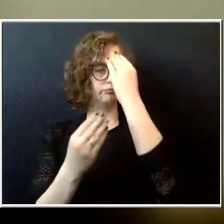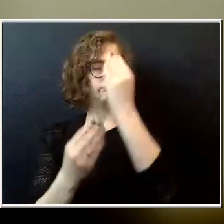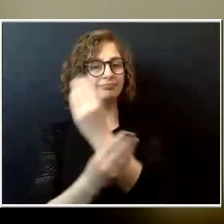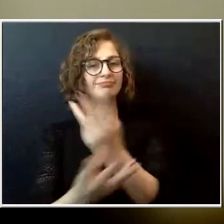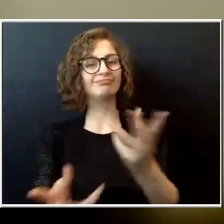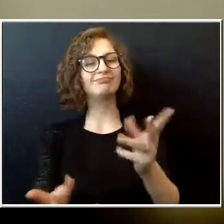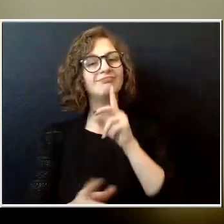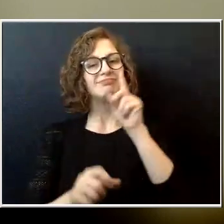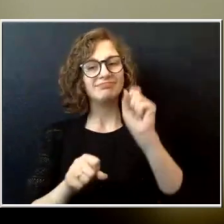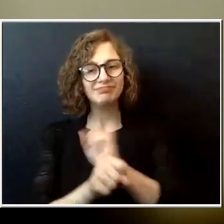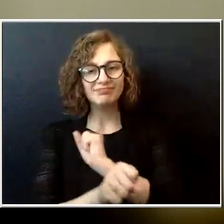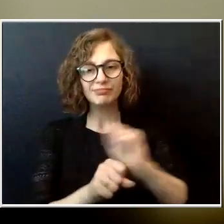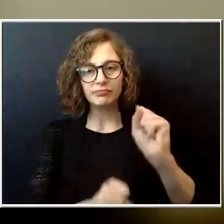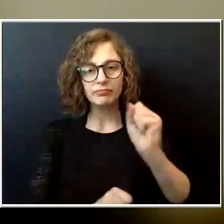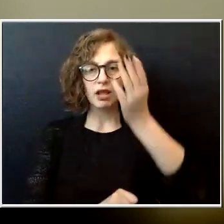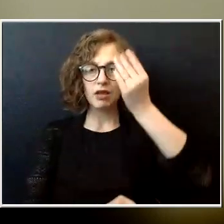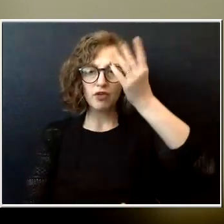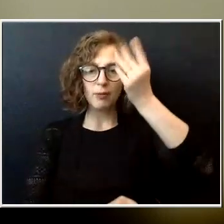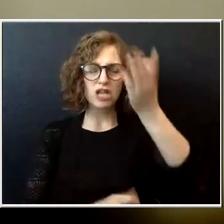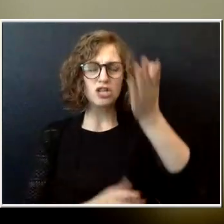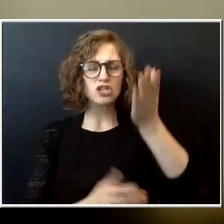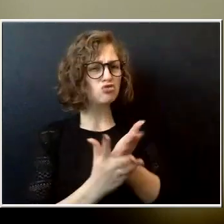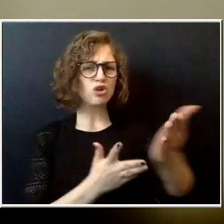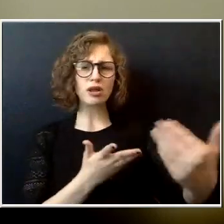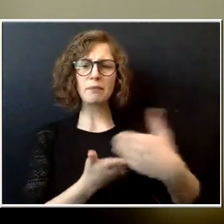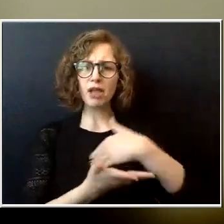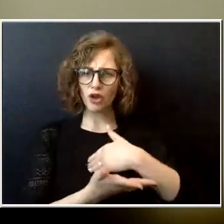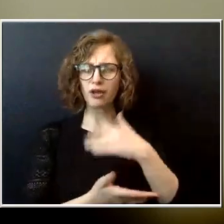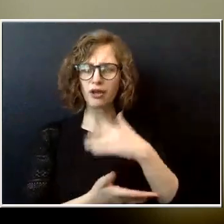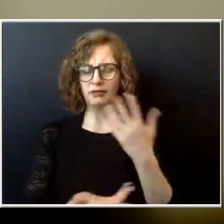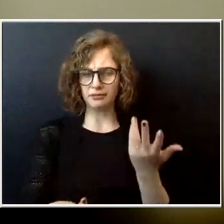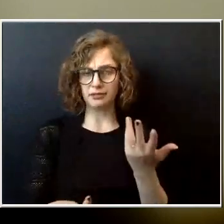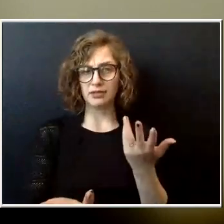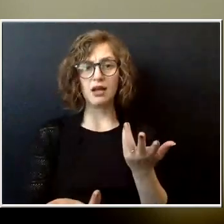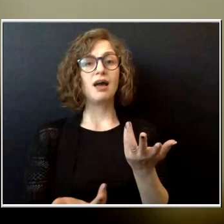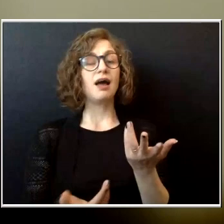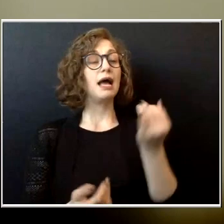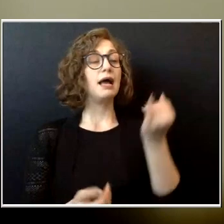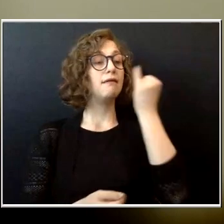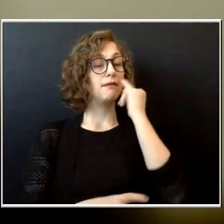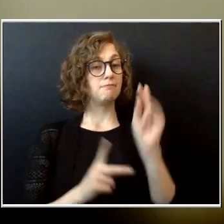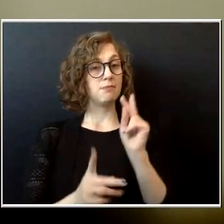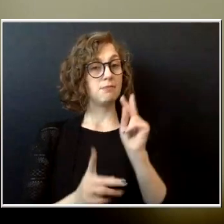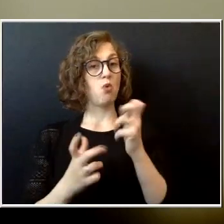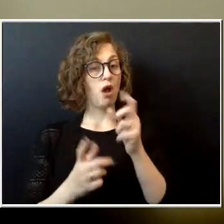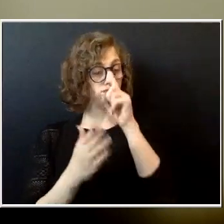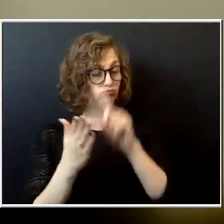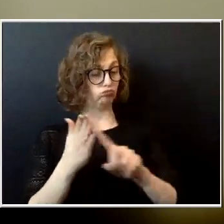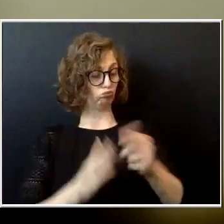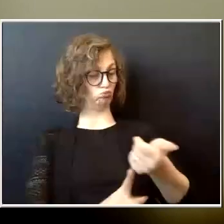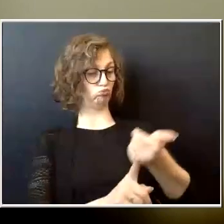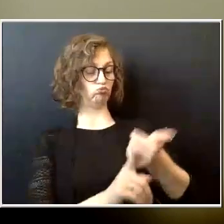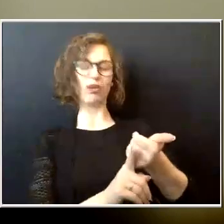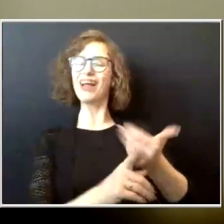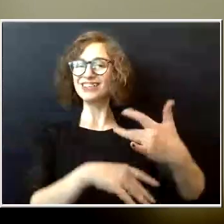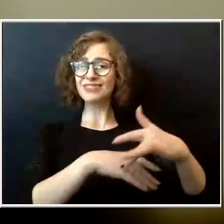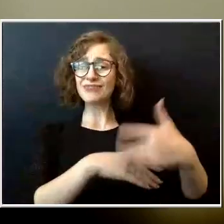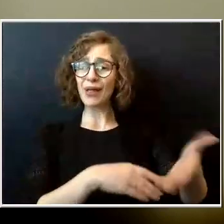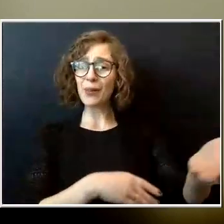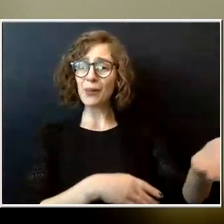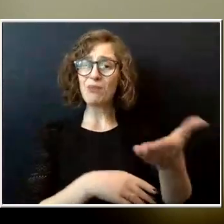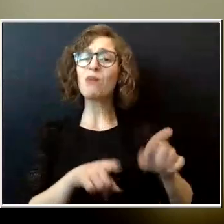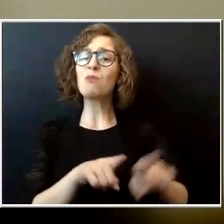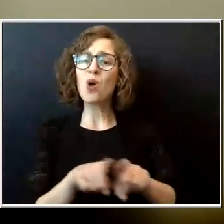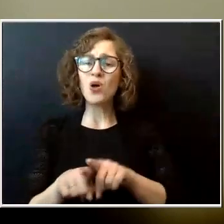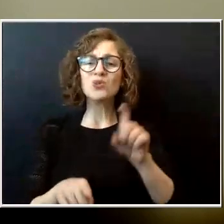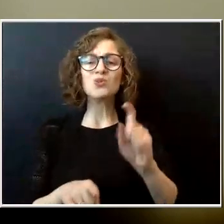be transparent with it, and it is out there for those people that do like to do their own research, but it's also trusting medical